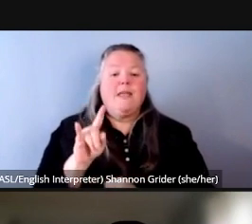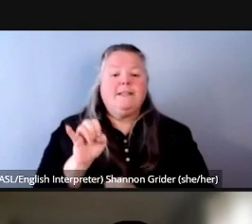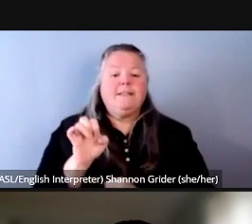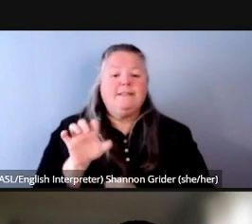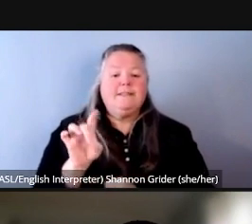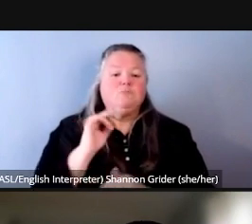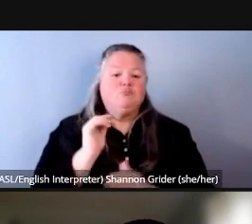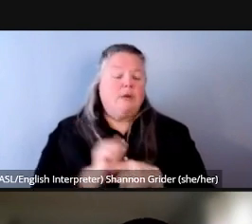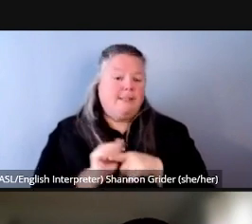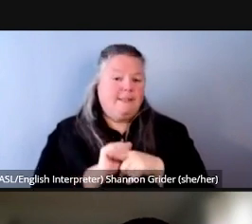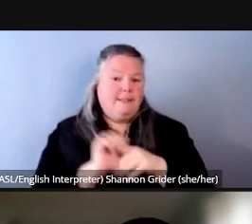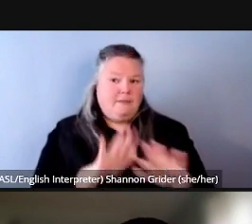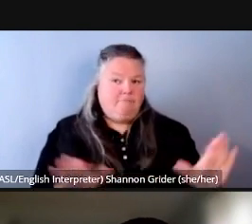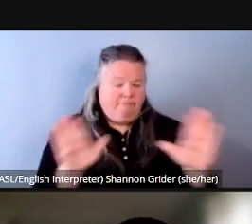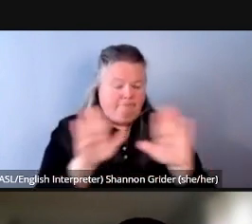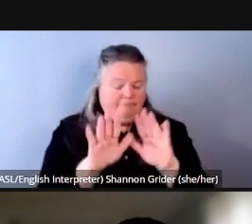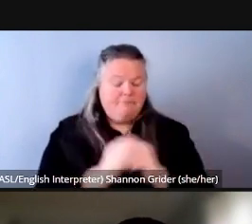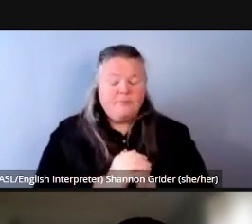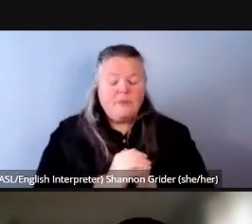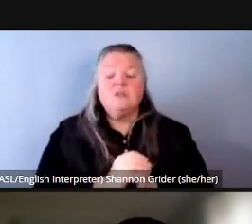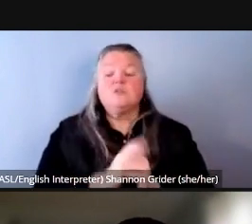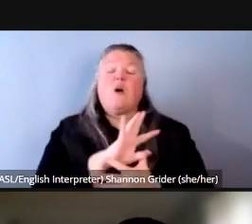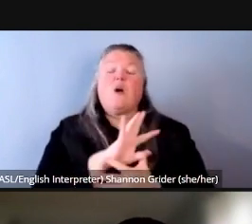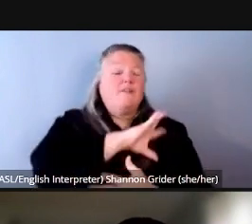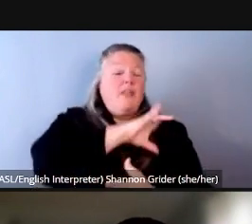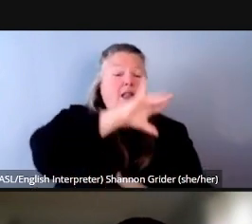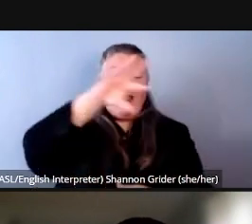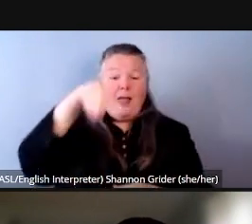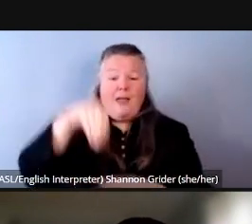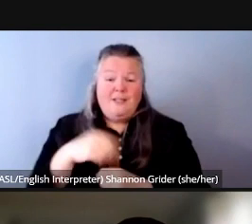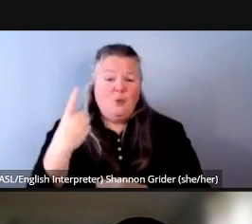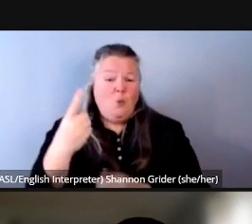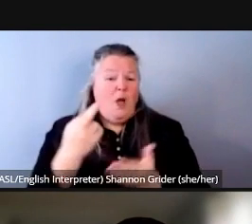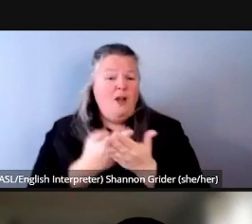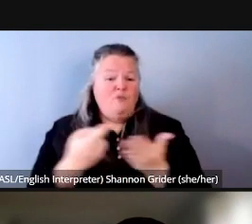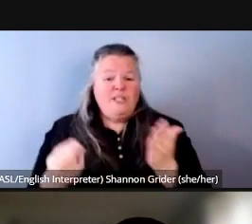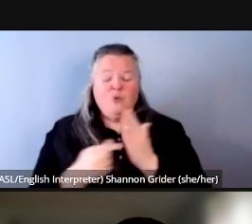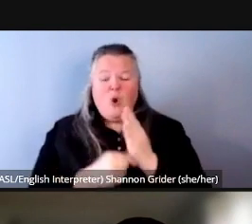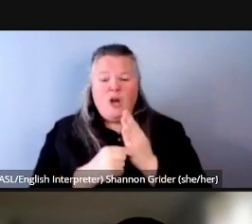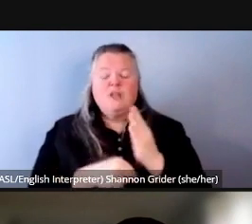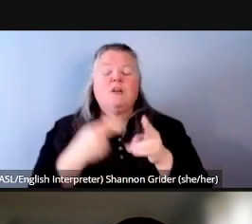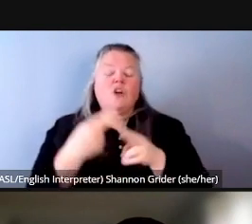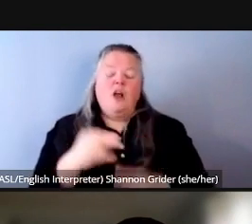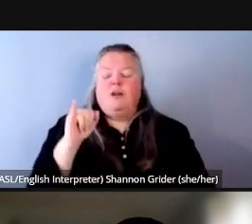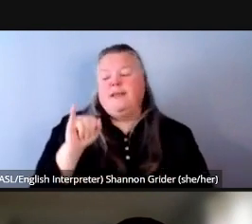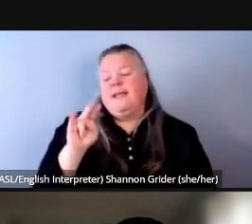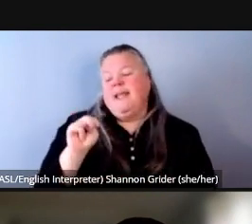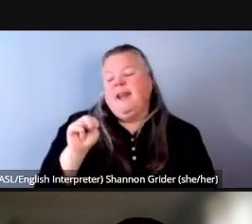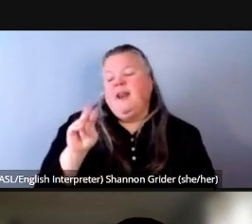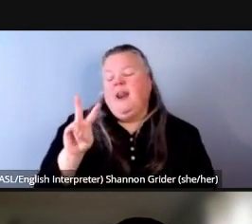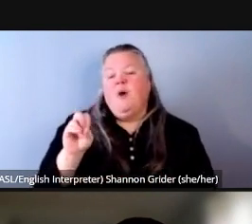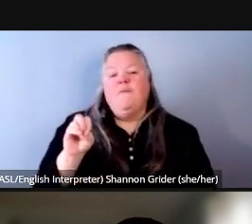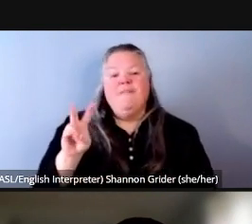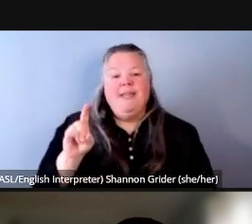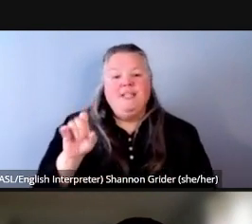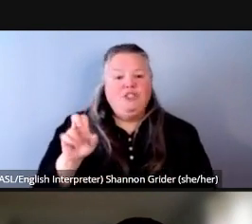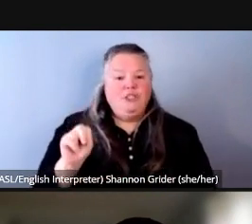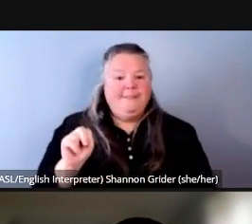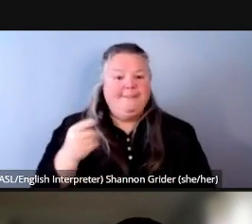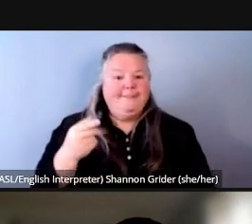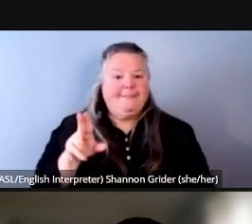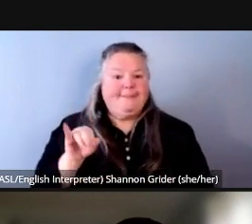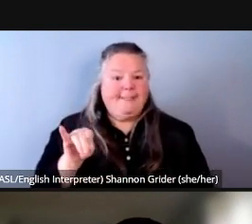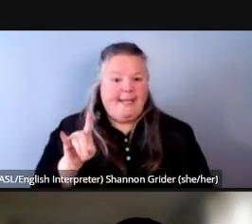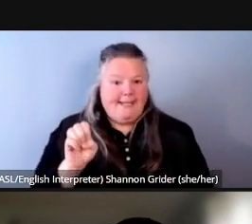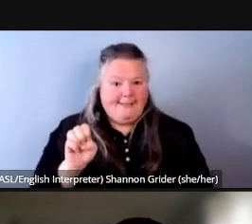Kentucky. So all of that got rolled into this resource, again, titled an innovation guide. And really the way to think about this, it's a guide